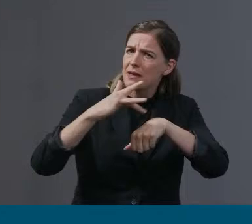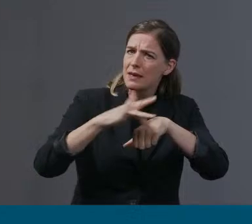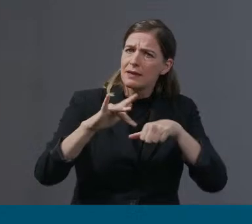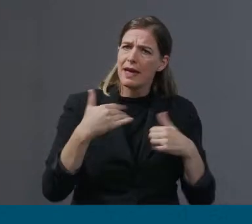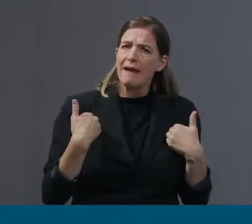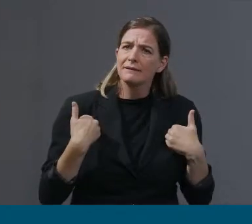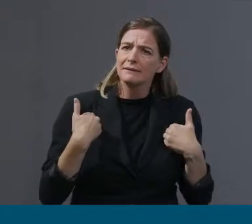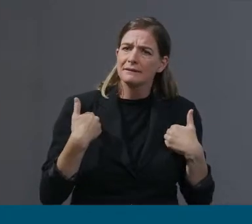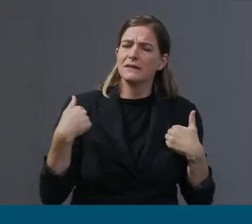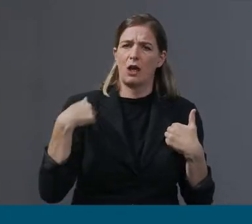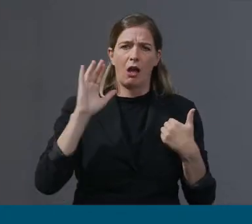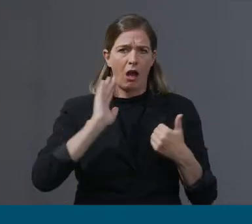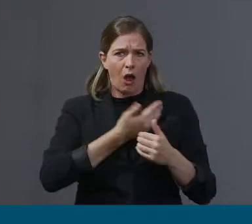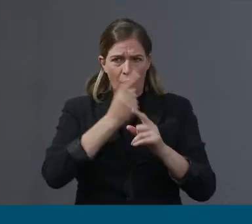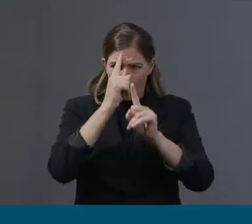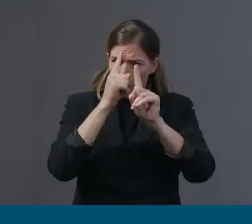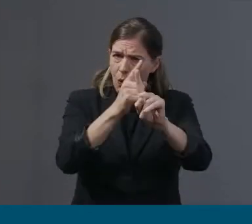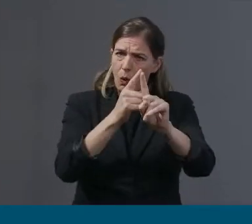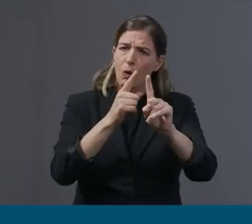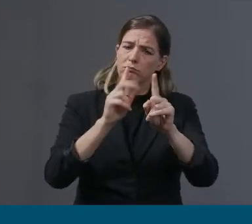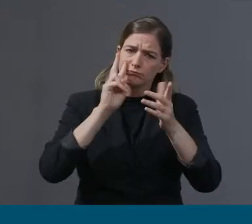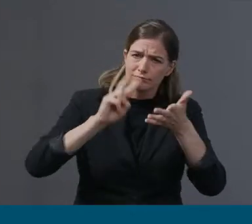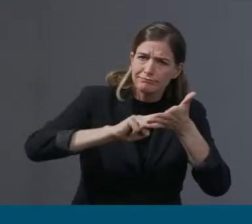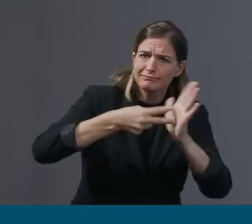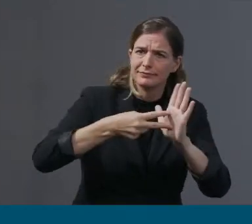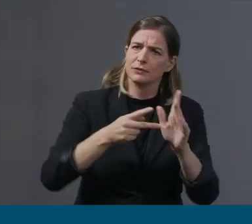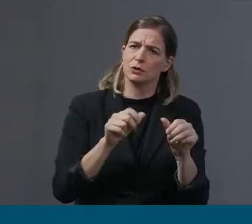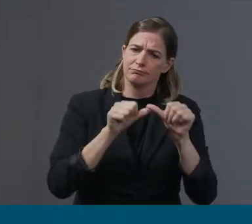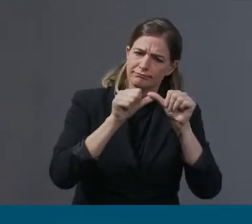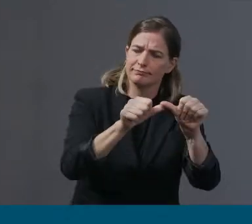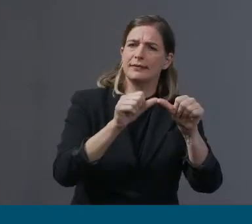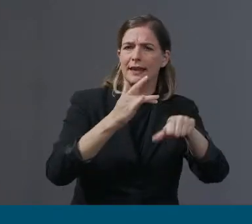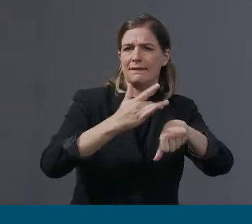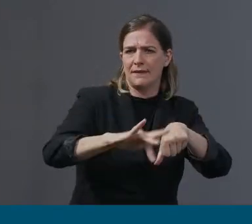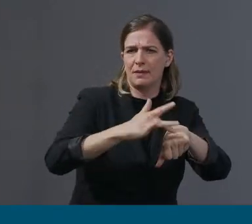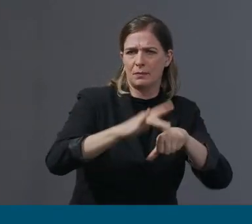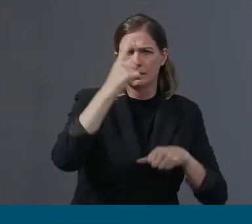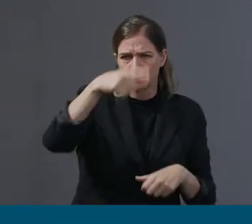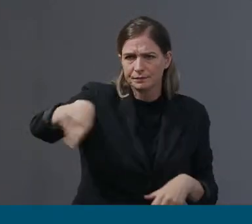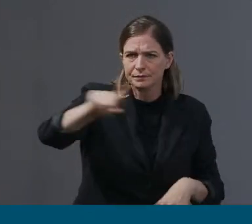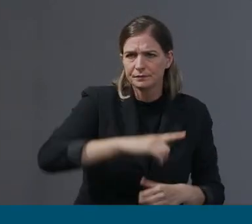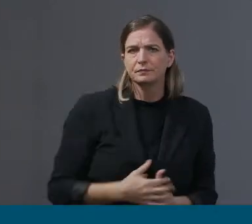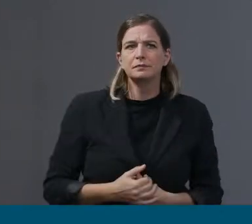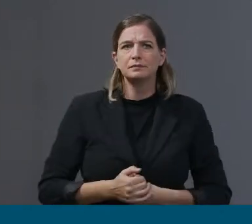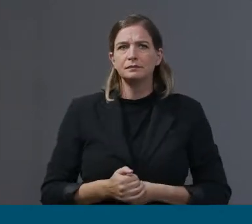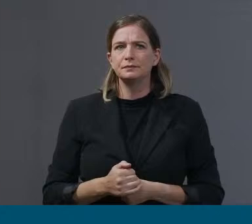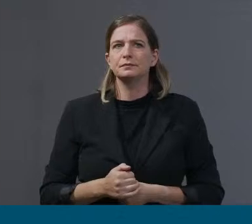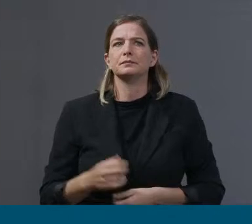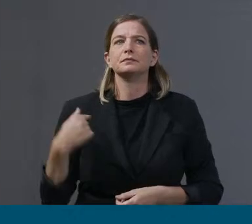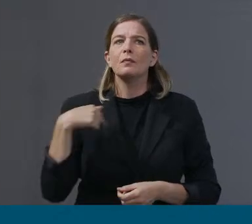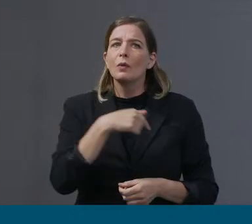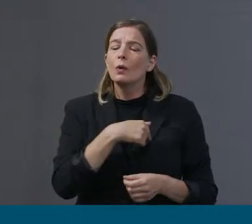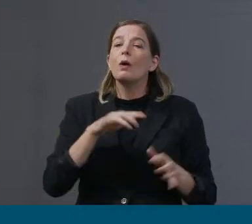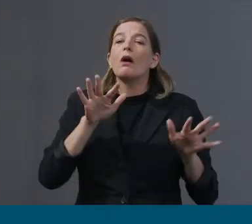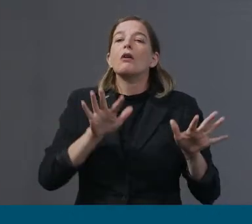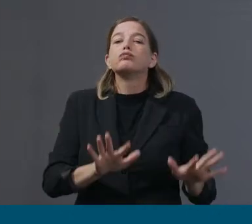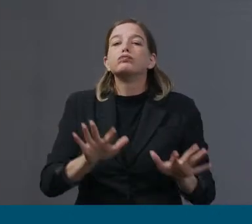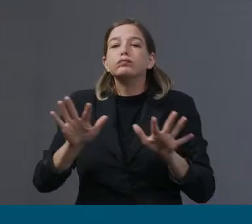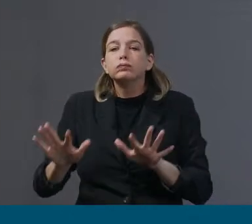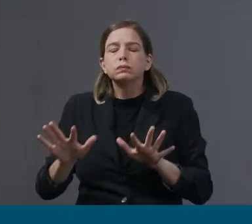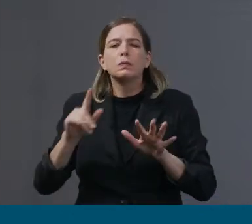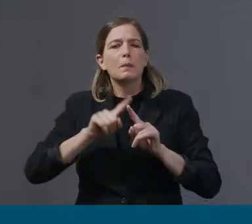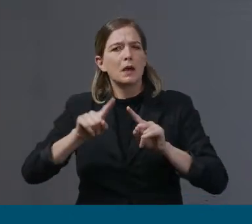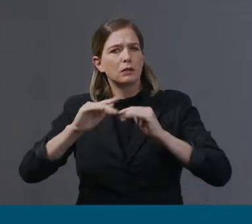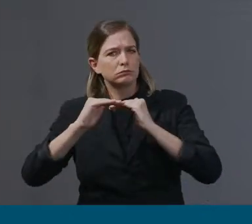Our approach has been calm and steady. We will take urgent action to protect public health. Our timing has